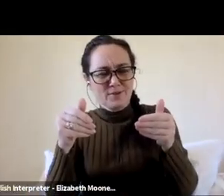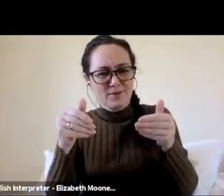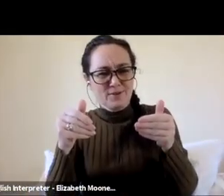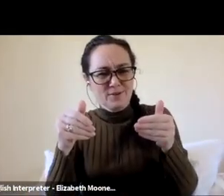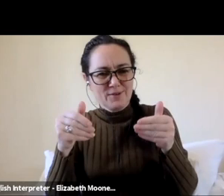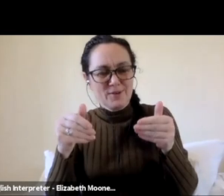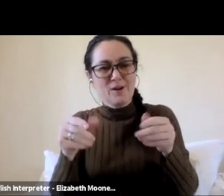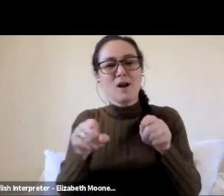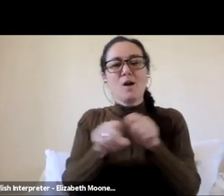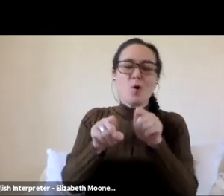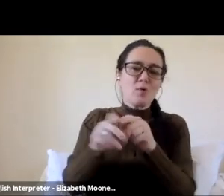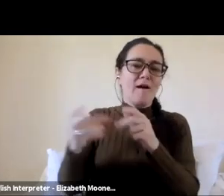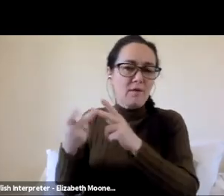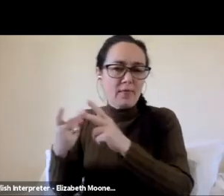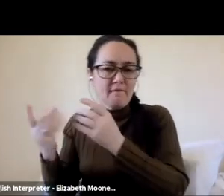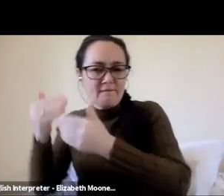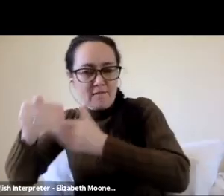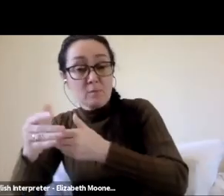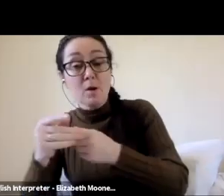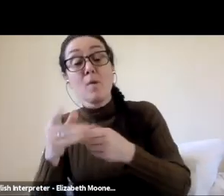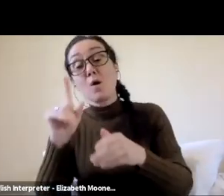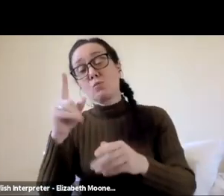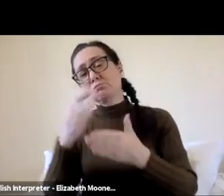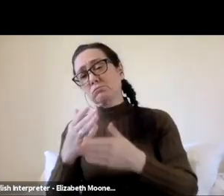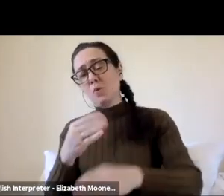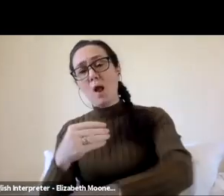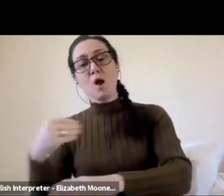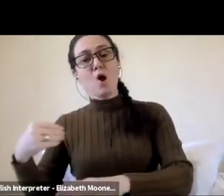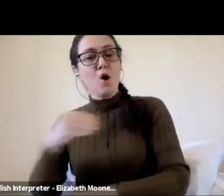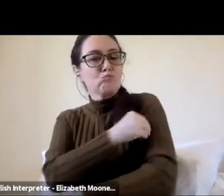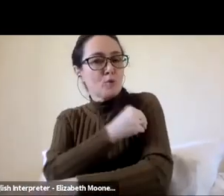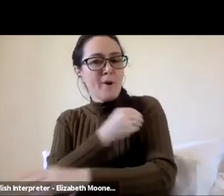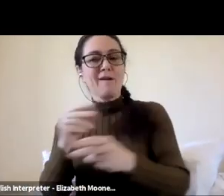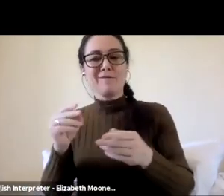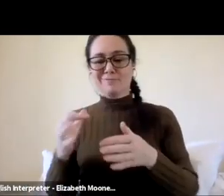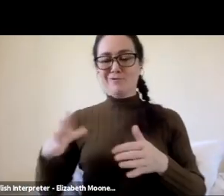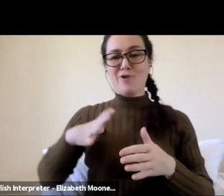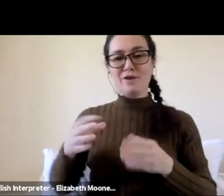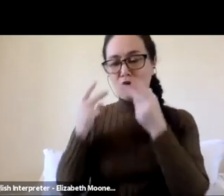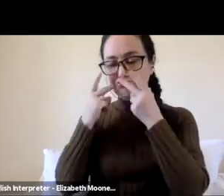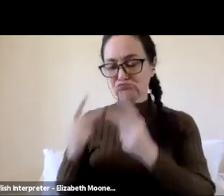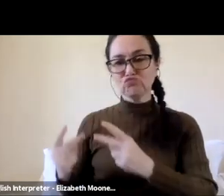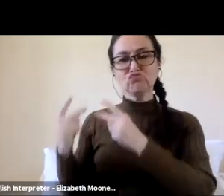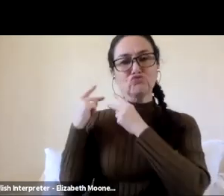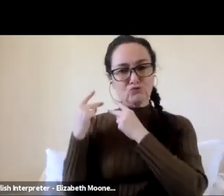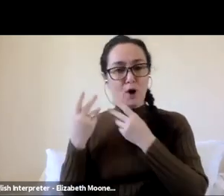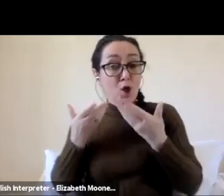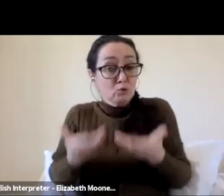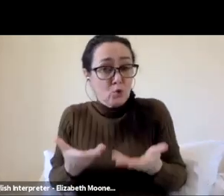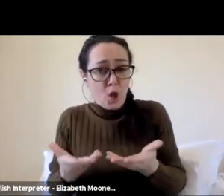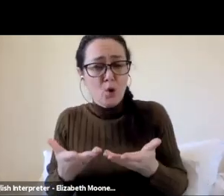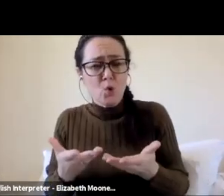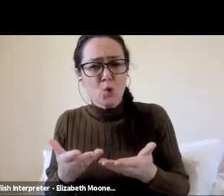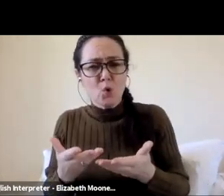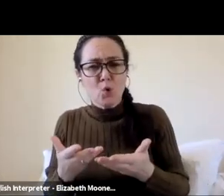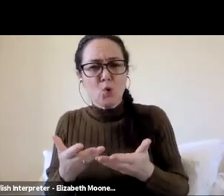other phases, is the preparation for the review, because now we are slowly